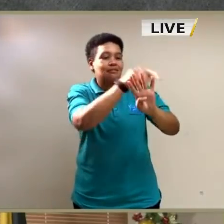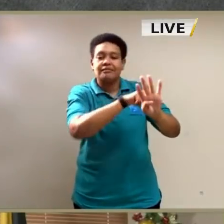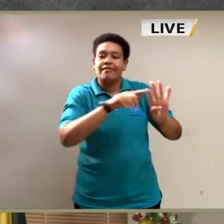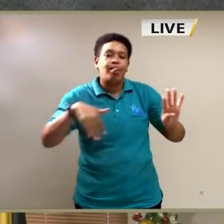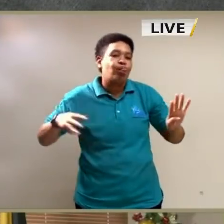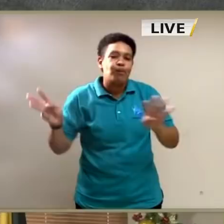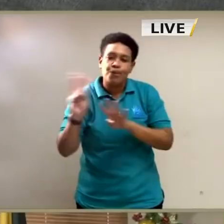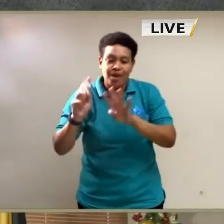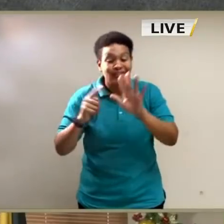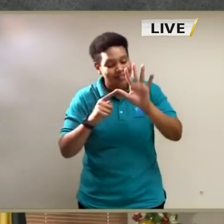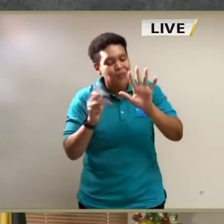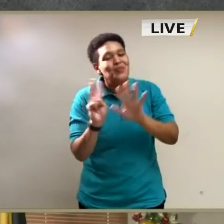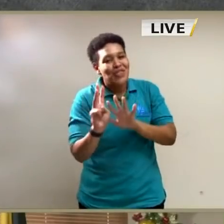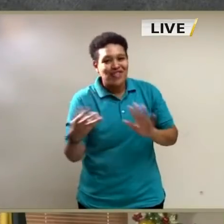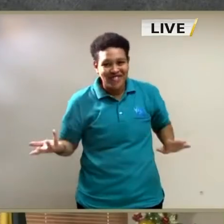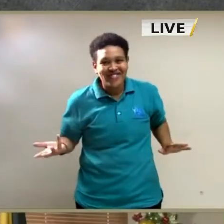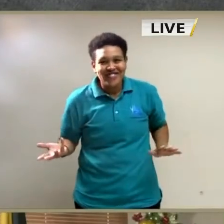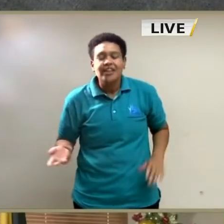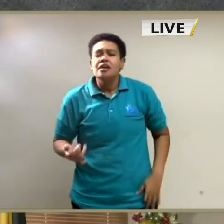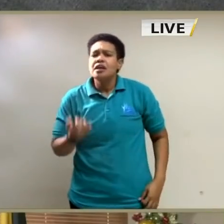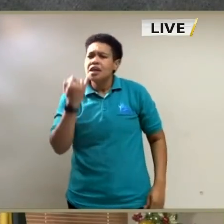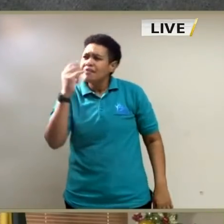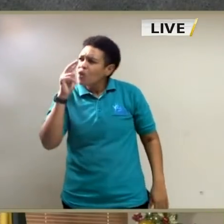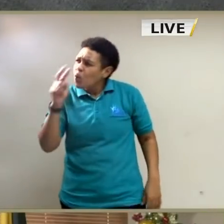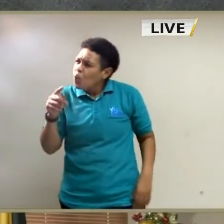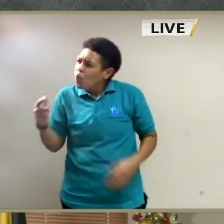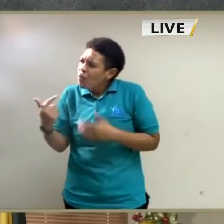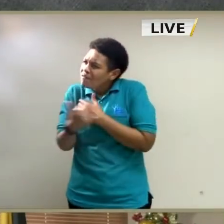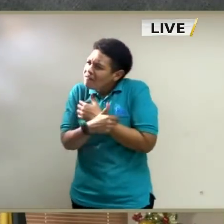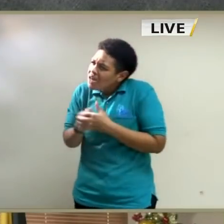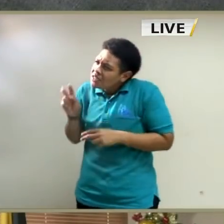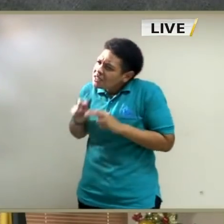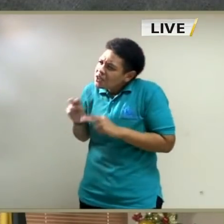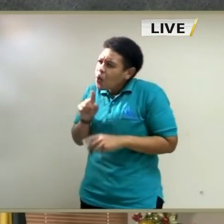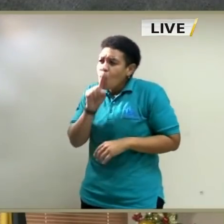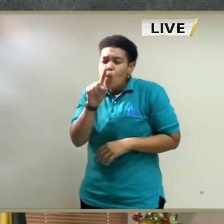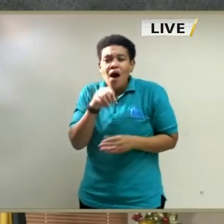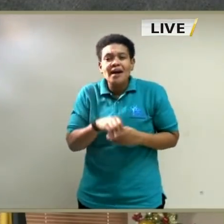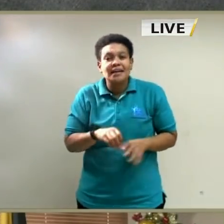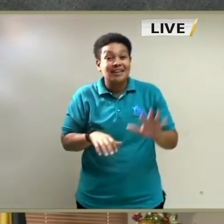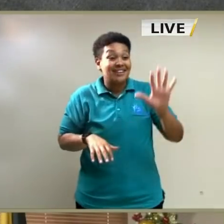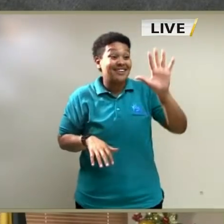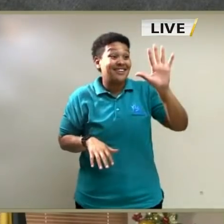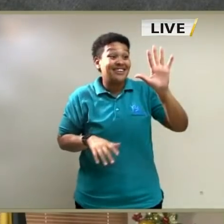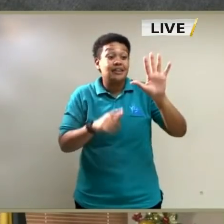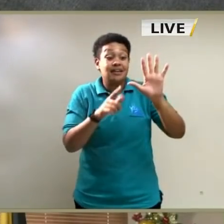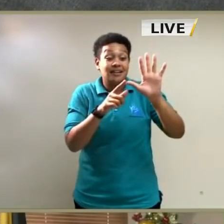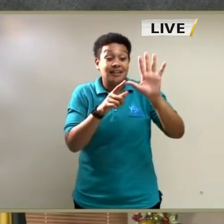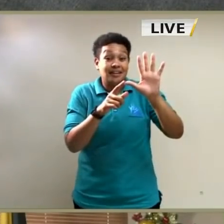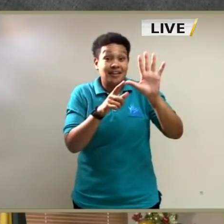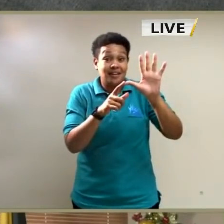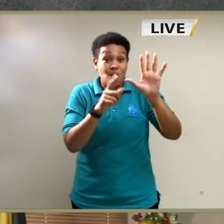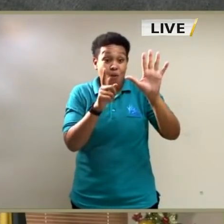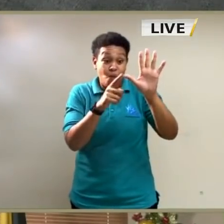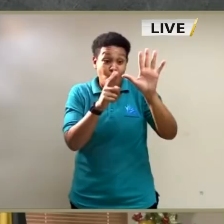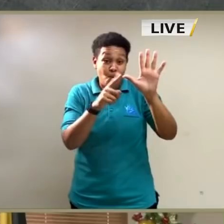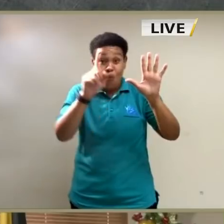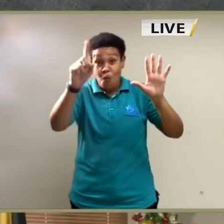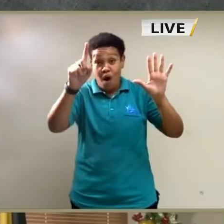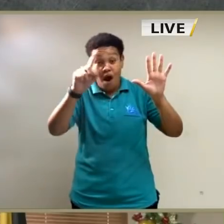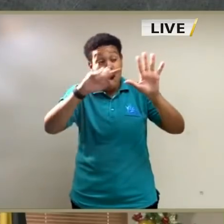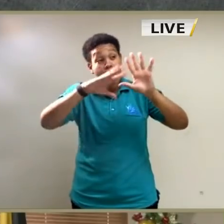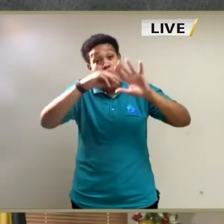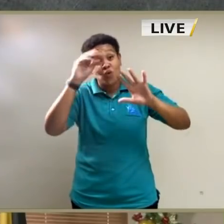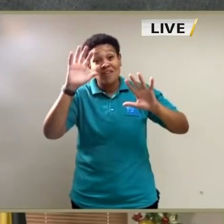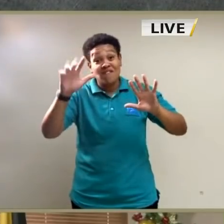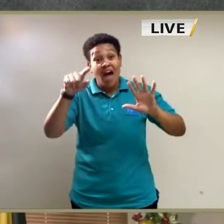if we look at the vaccination, 1 in 5 of us are vaccinated against COVID. Is